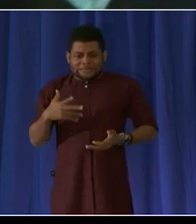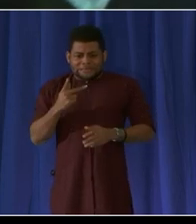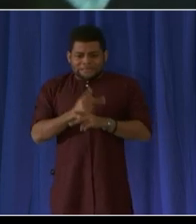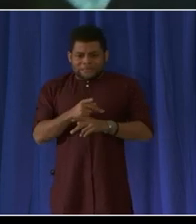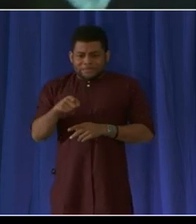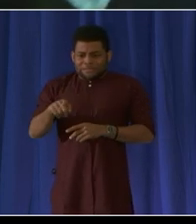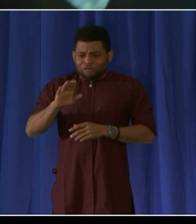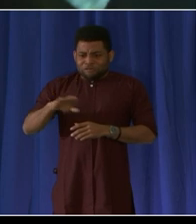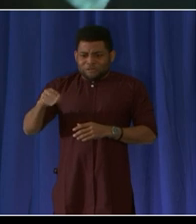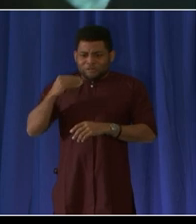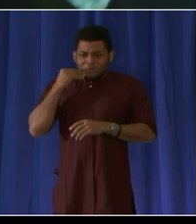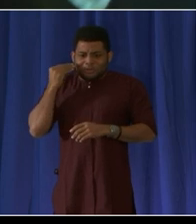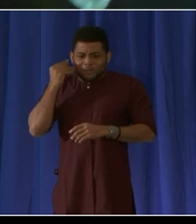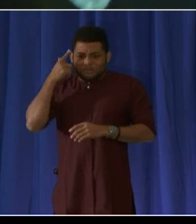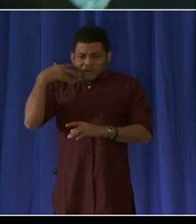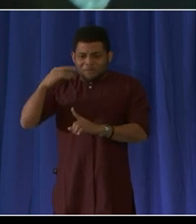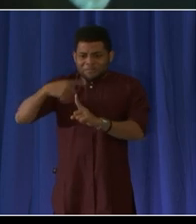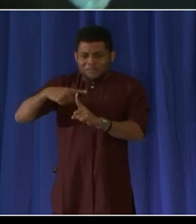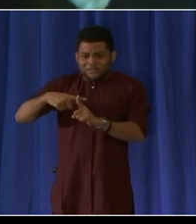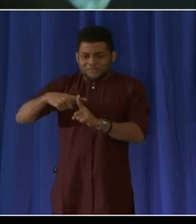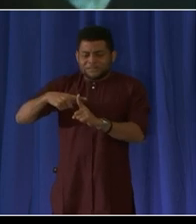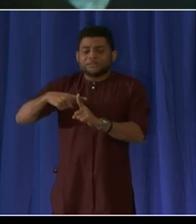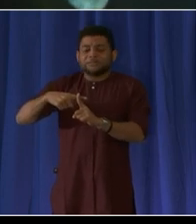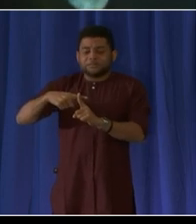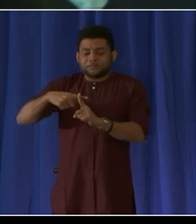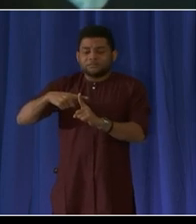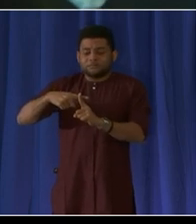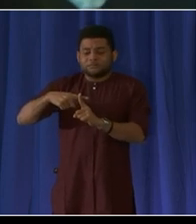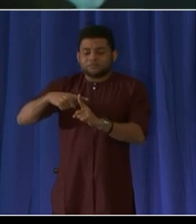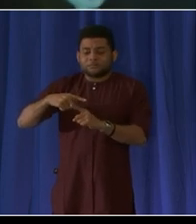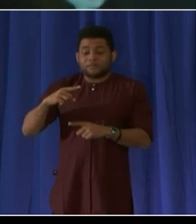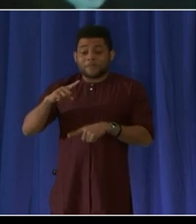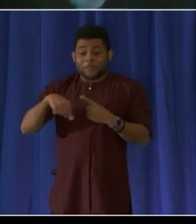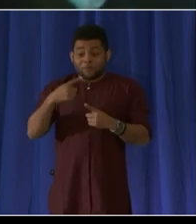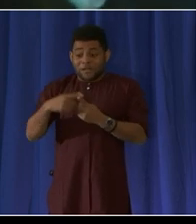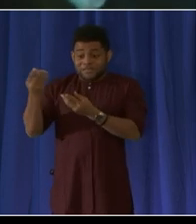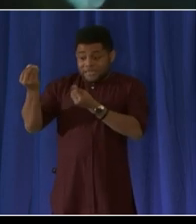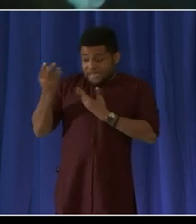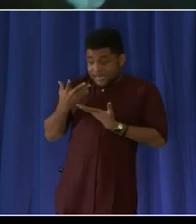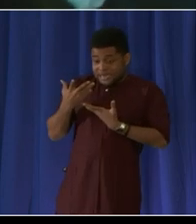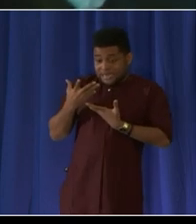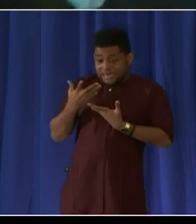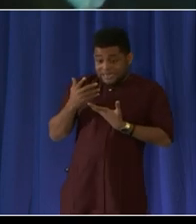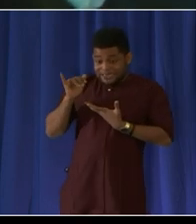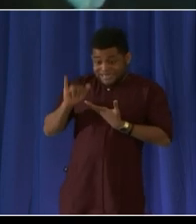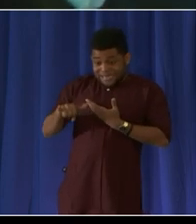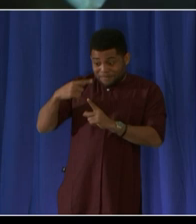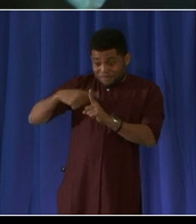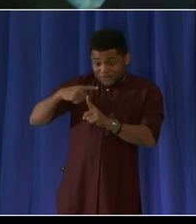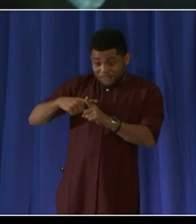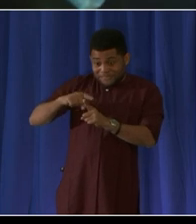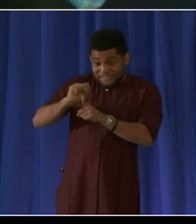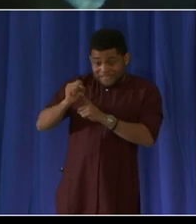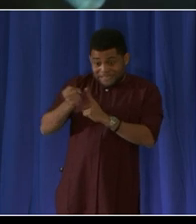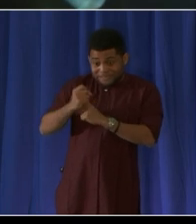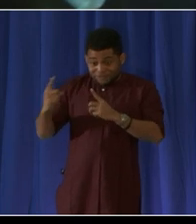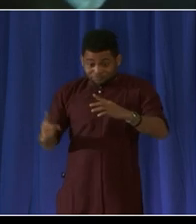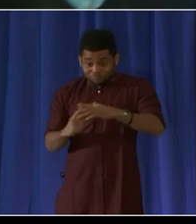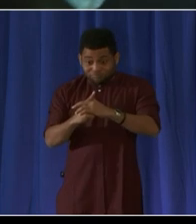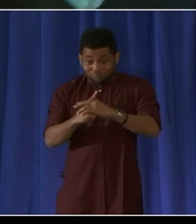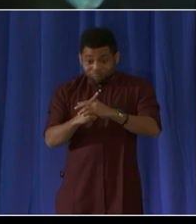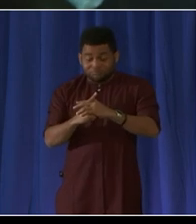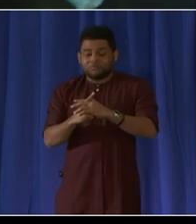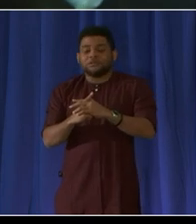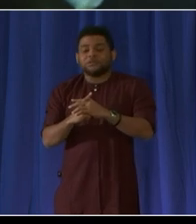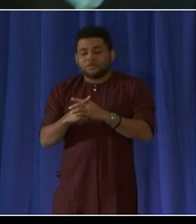kept a child home and learns that that child is now COVID positive. As soon as we are notified of that positive